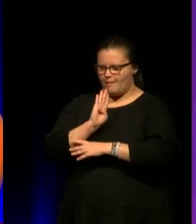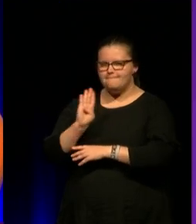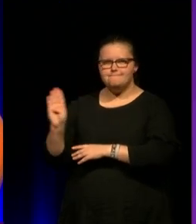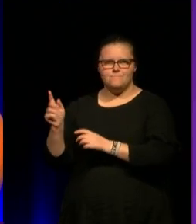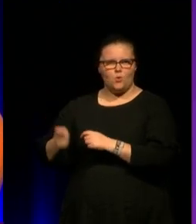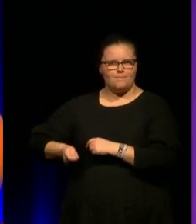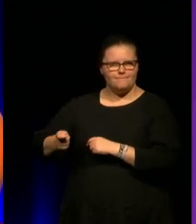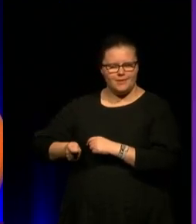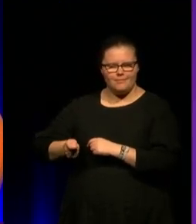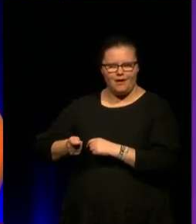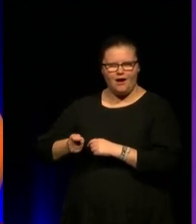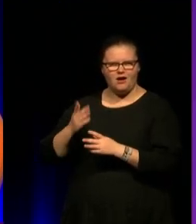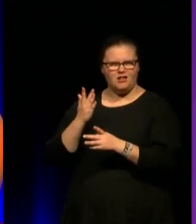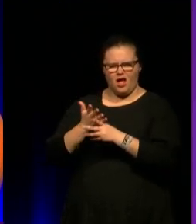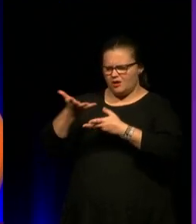very useful as sounding boards